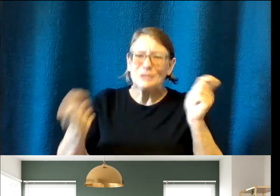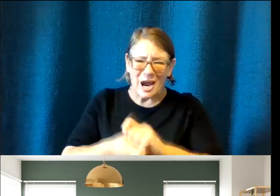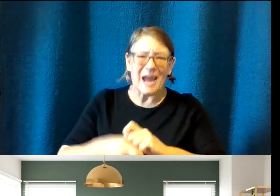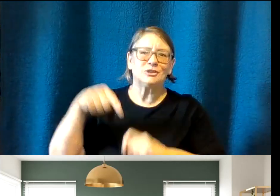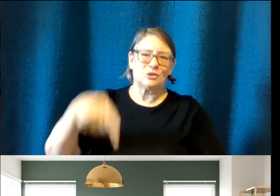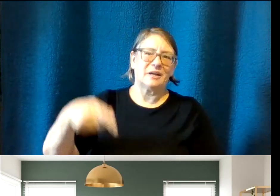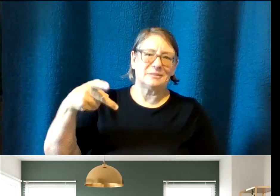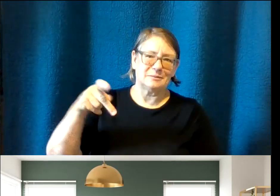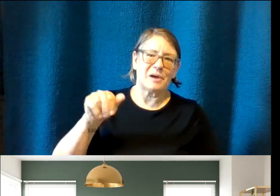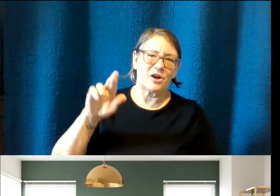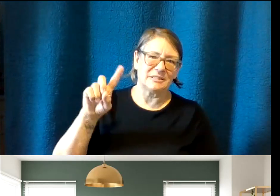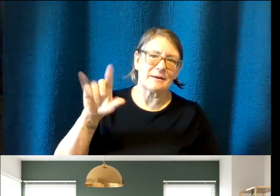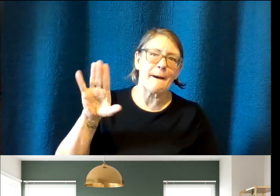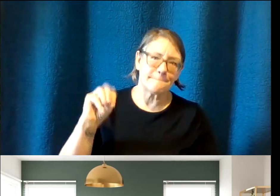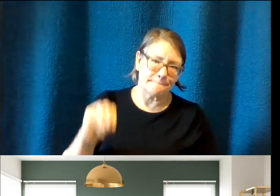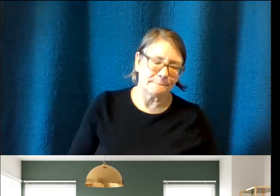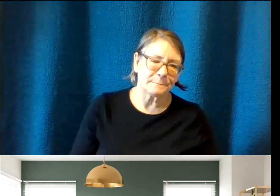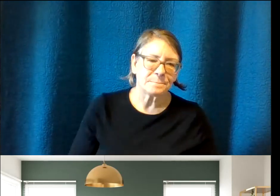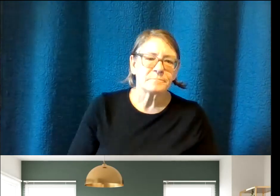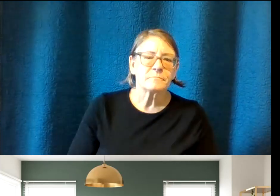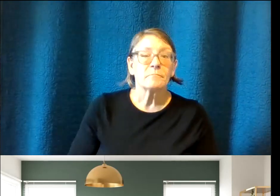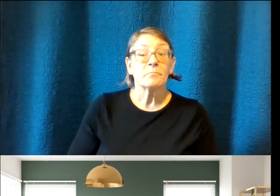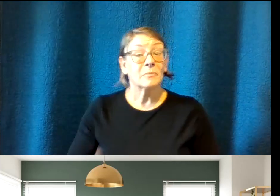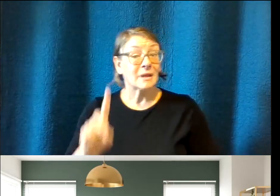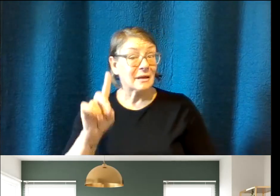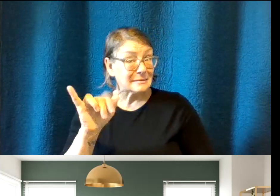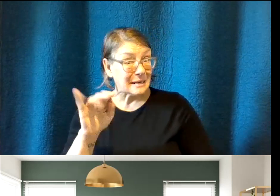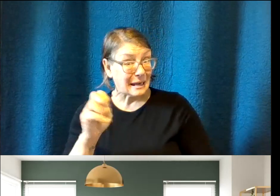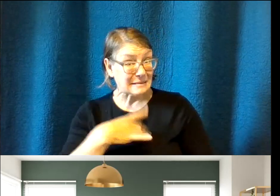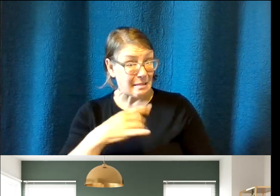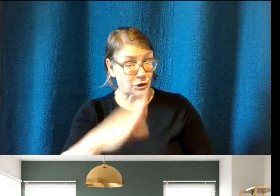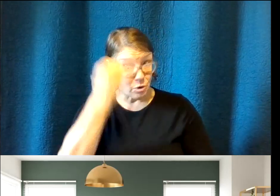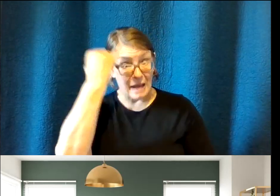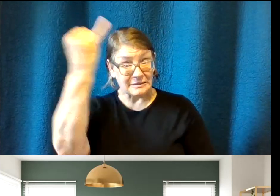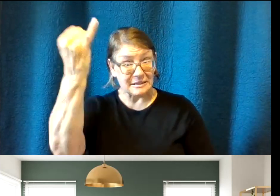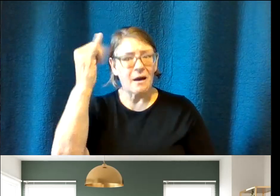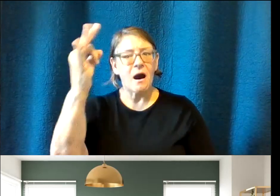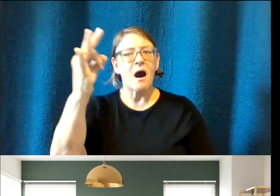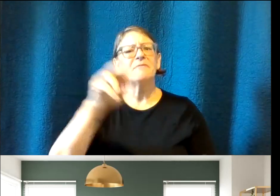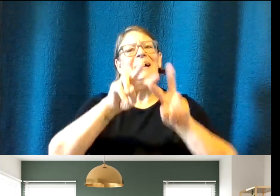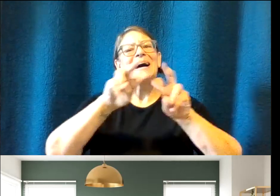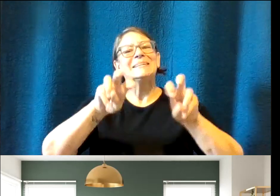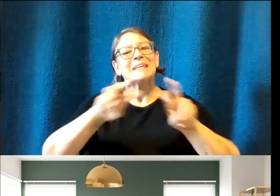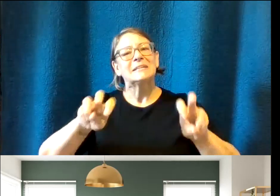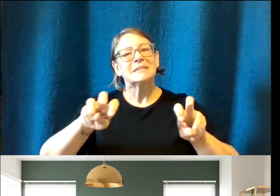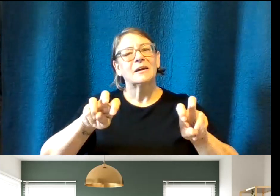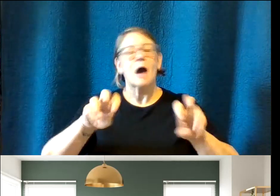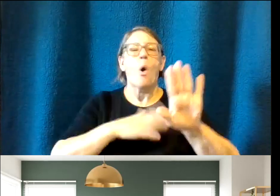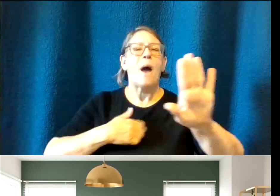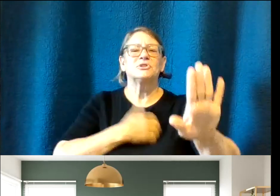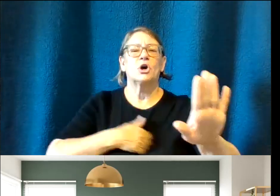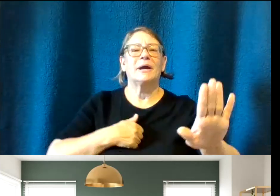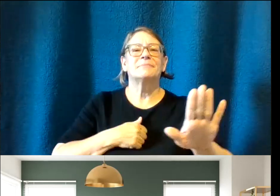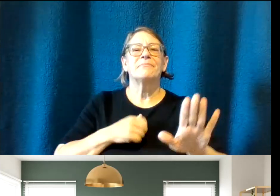paradigm. I do want to say, Denise, that I really liked your idea of assessing a fee to the